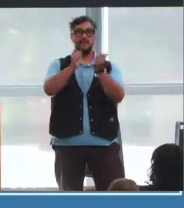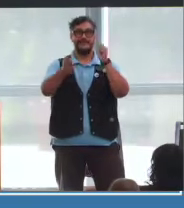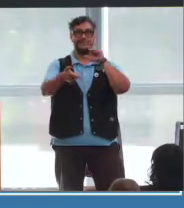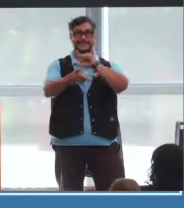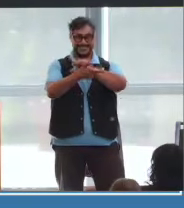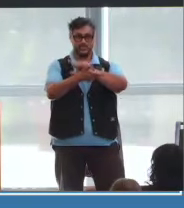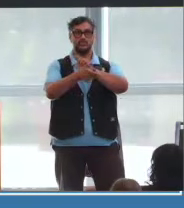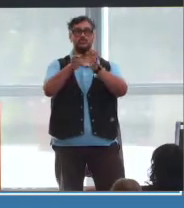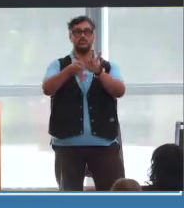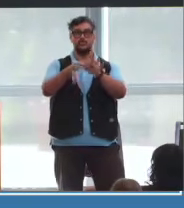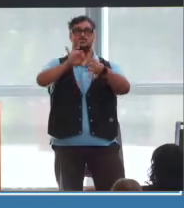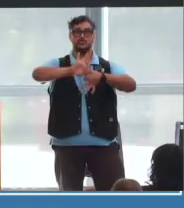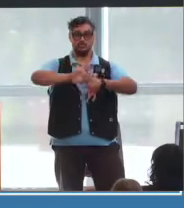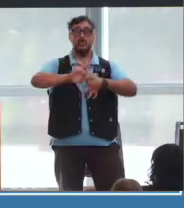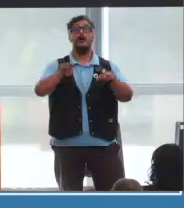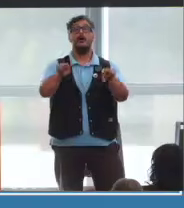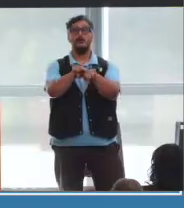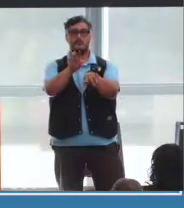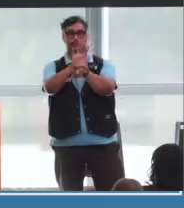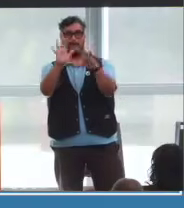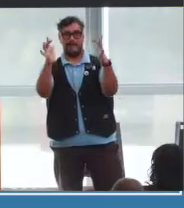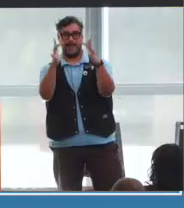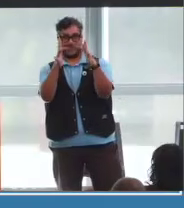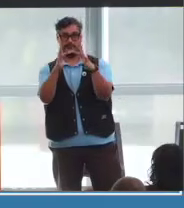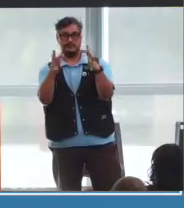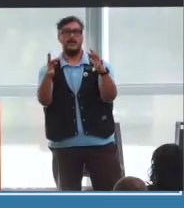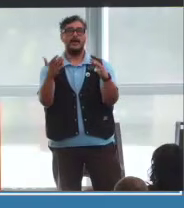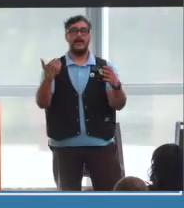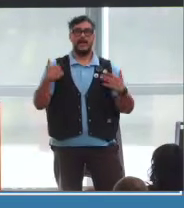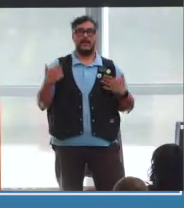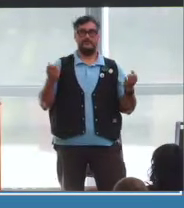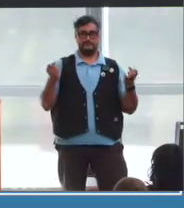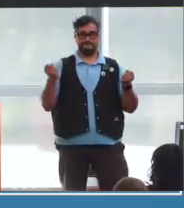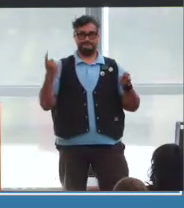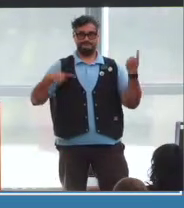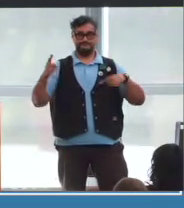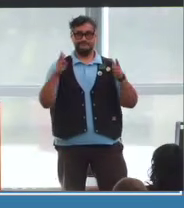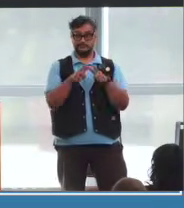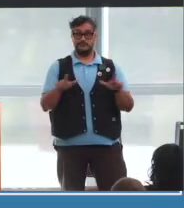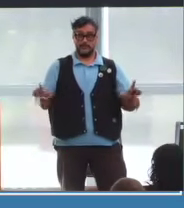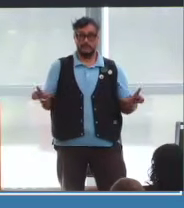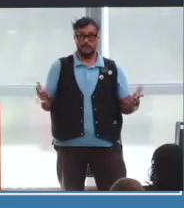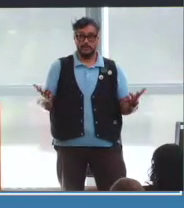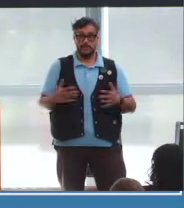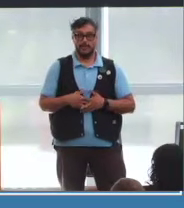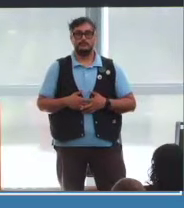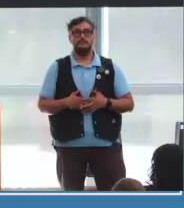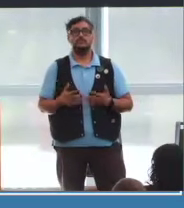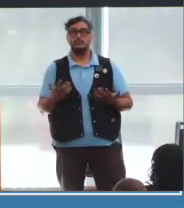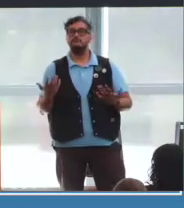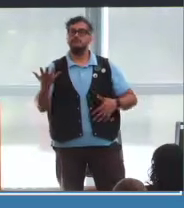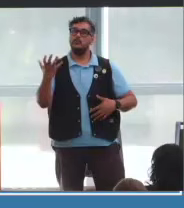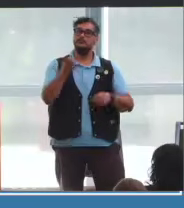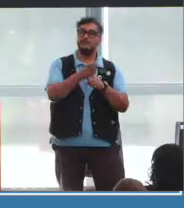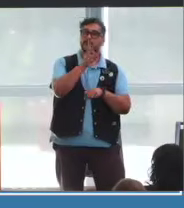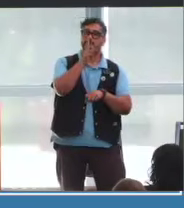room. There's also translation online. There's also American Sign Language, as you can see right here. So we wanted